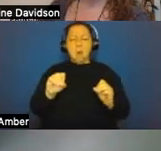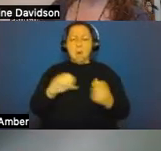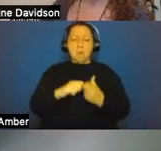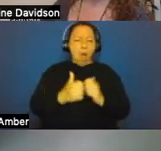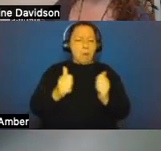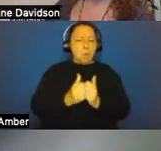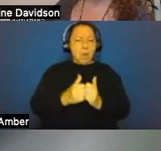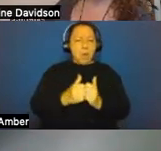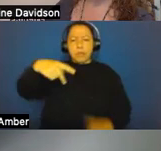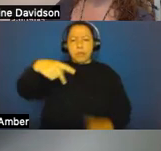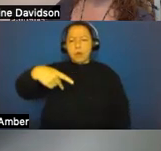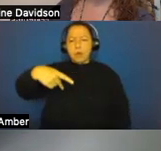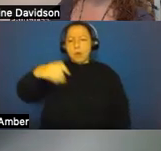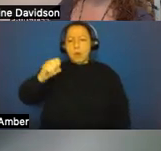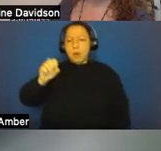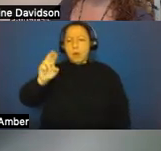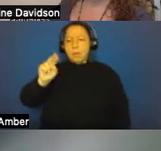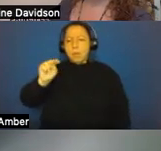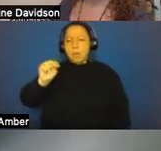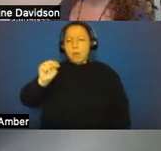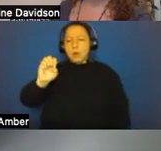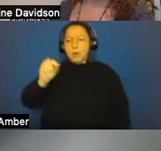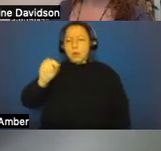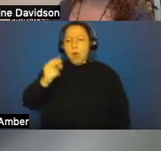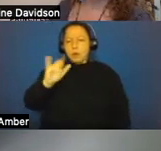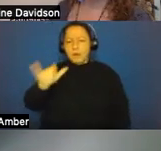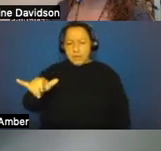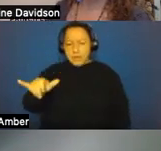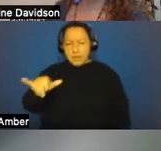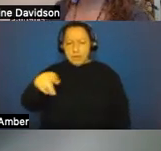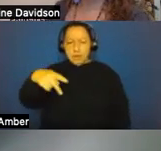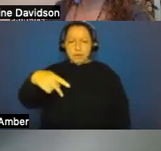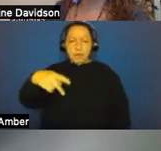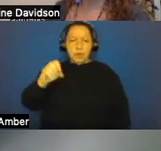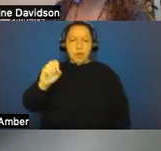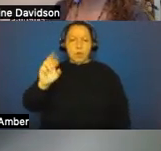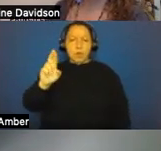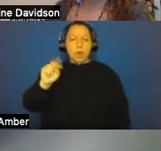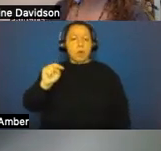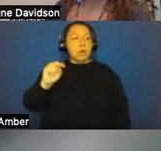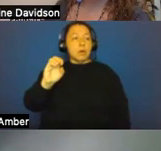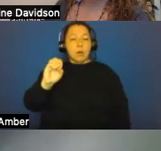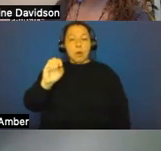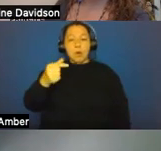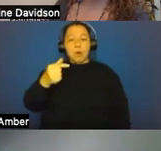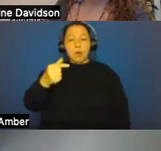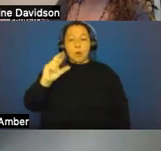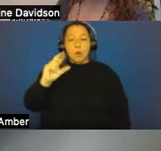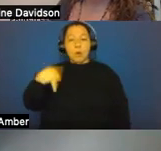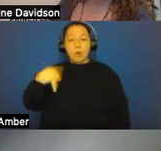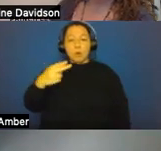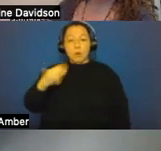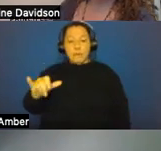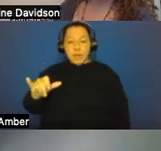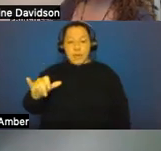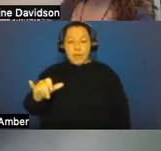You might have to scroll back a little bit to get Afton's documents that she dropped in there. I'll send it out after